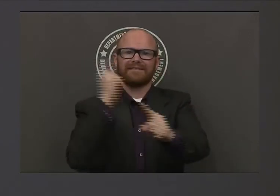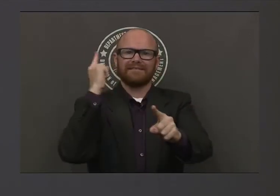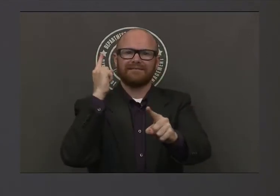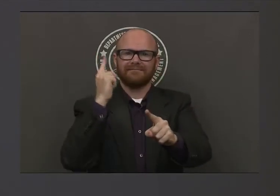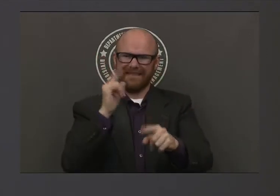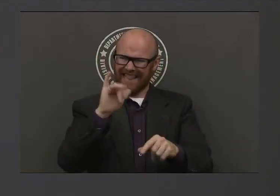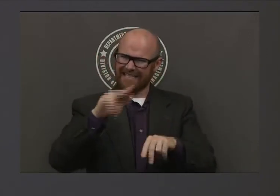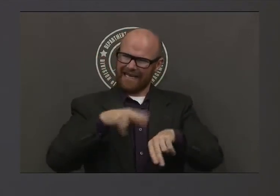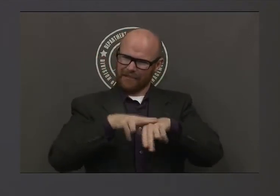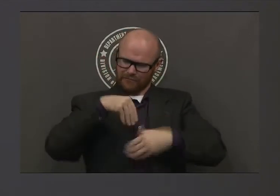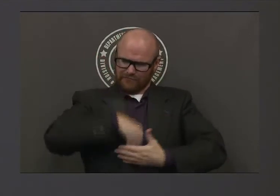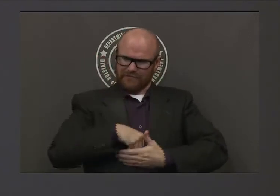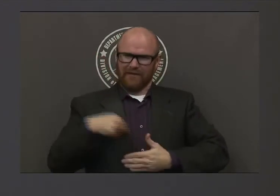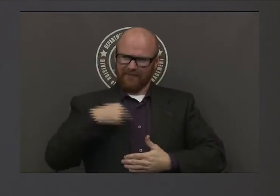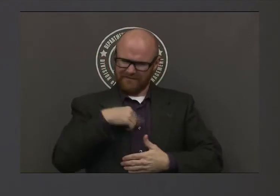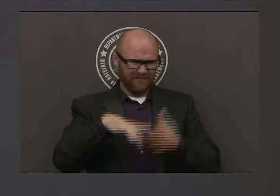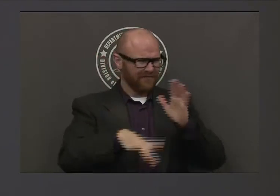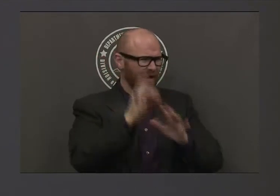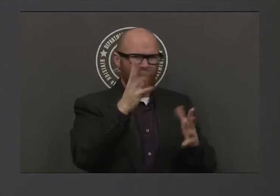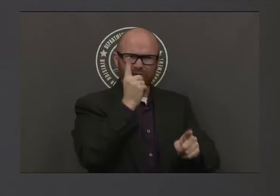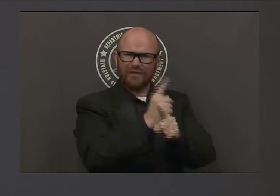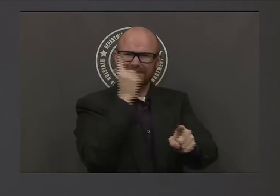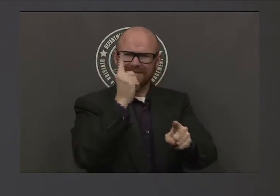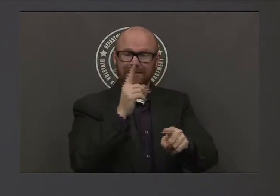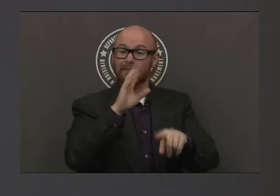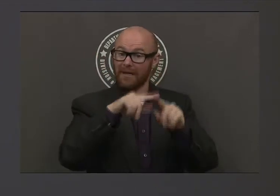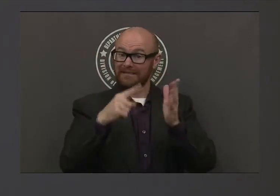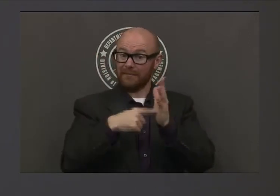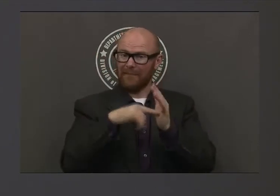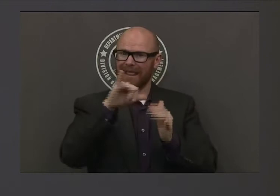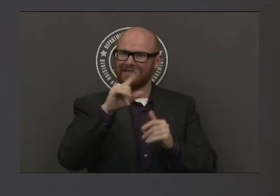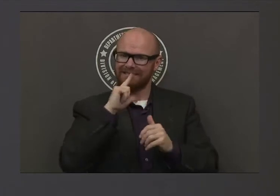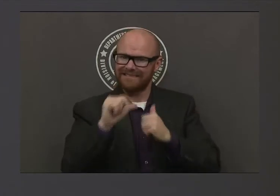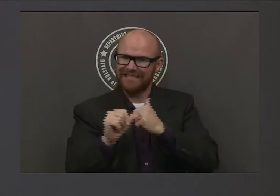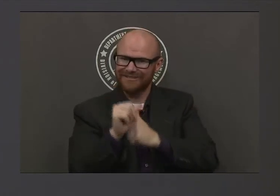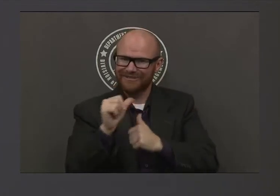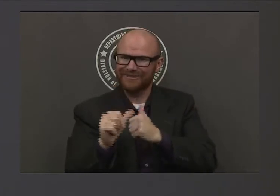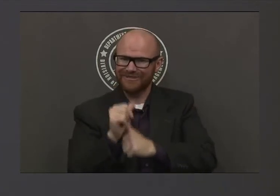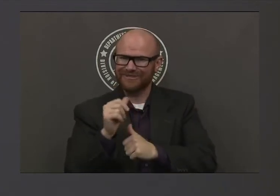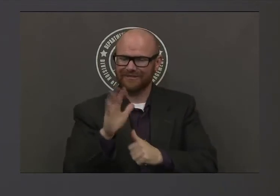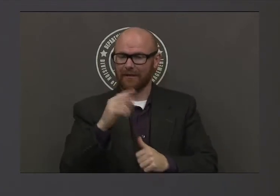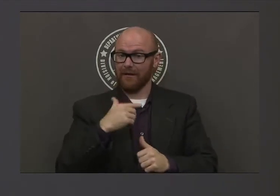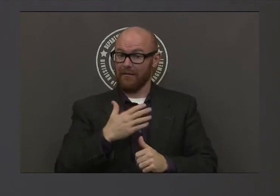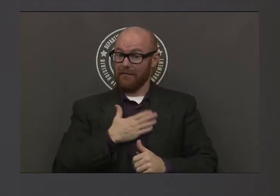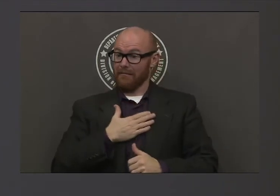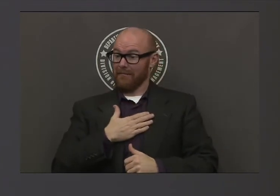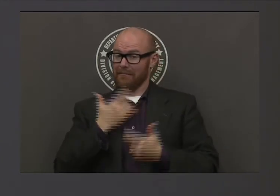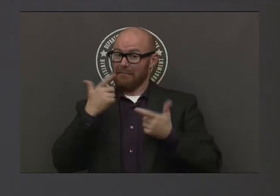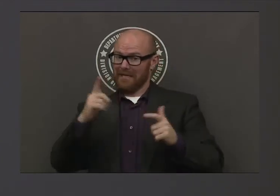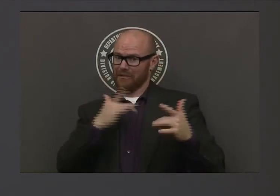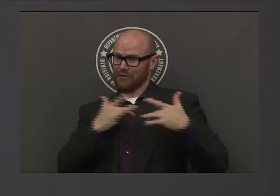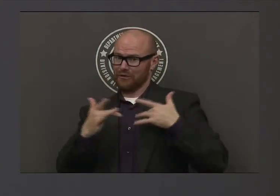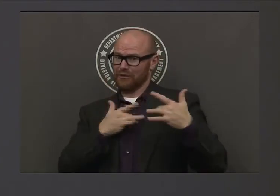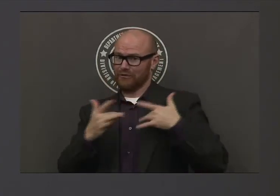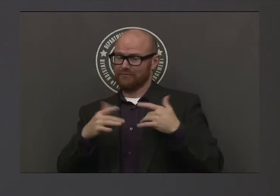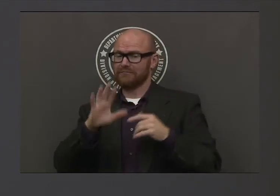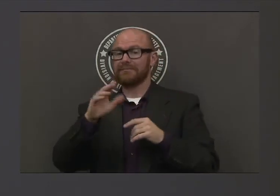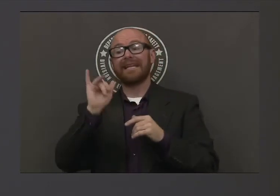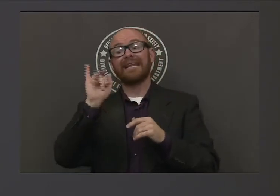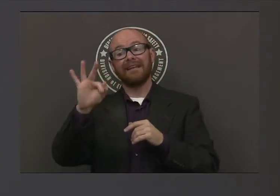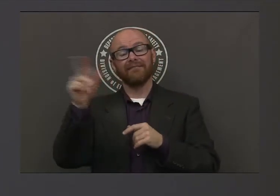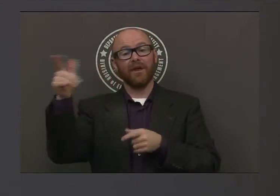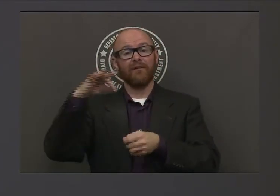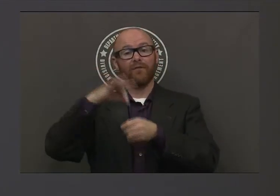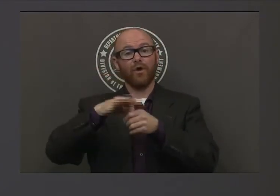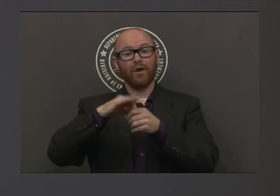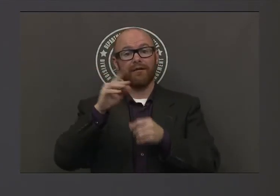it, but it can also be dangerous. And that's my biggest concern is, look, if there is voter fraud,